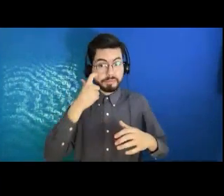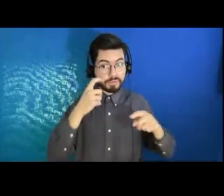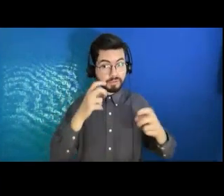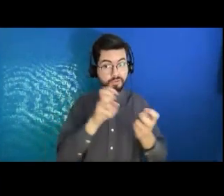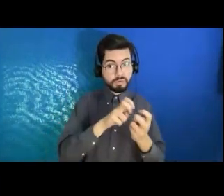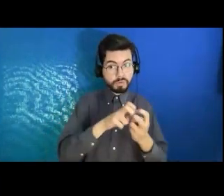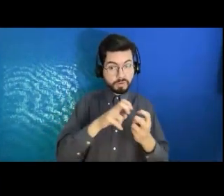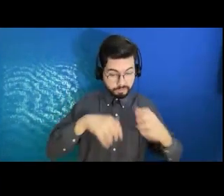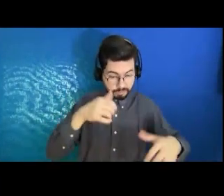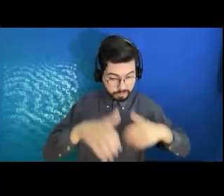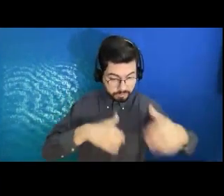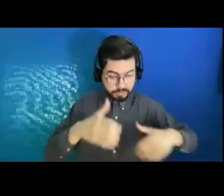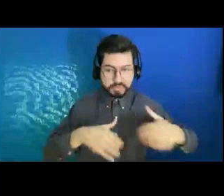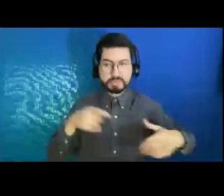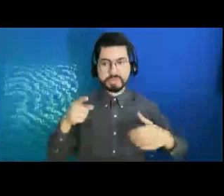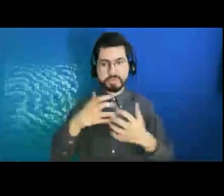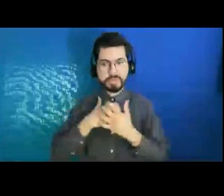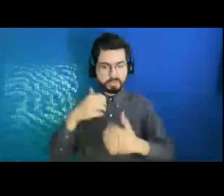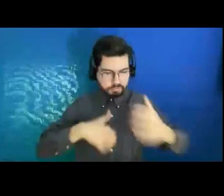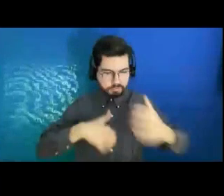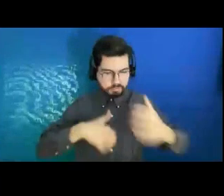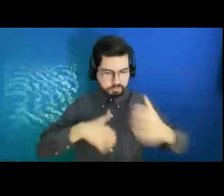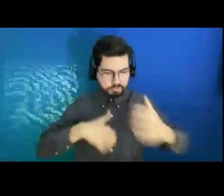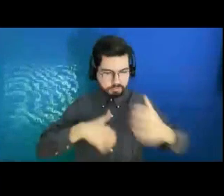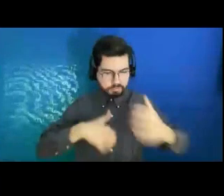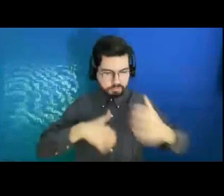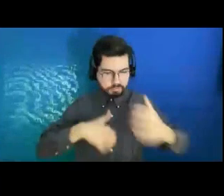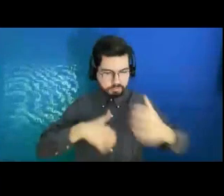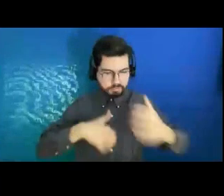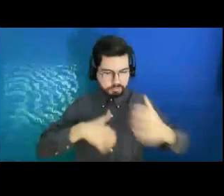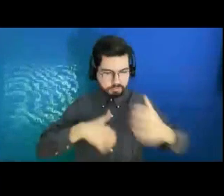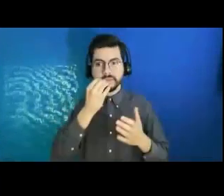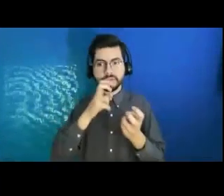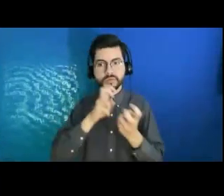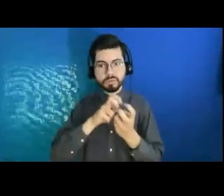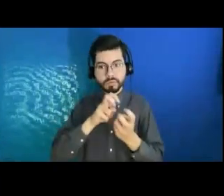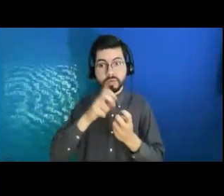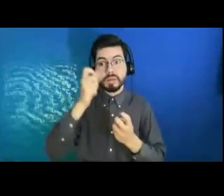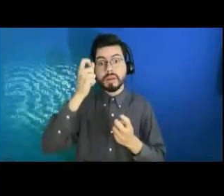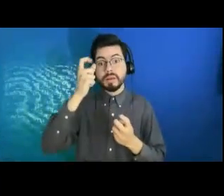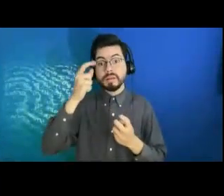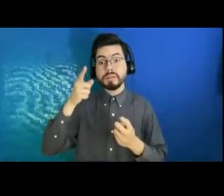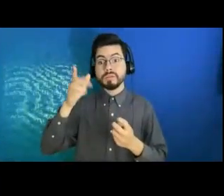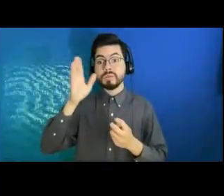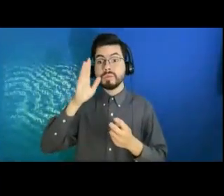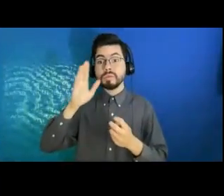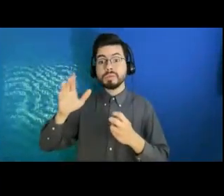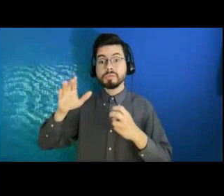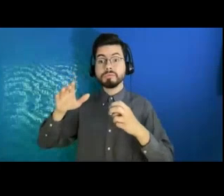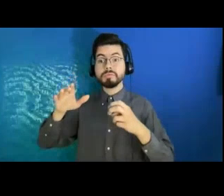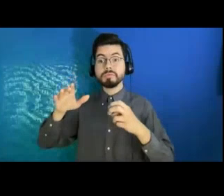trees. And unlike the squirrel, they don't just harvest the cone, they harvest whole branches and drop them down. One year I